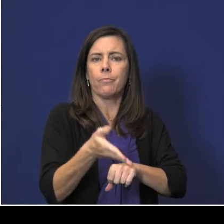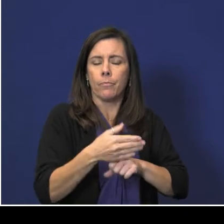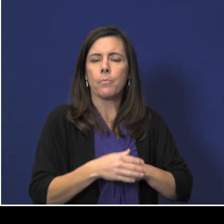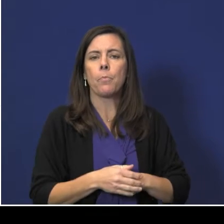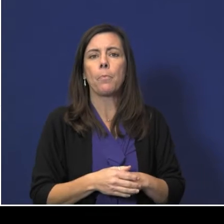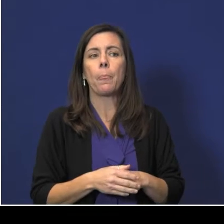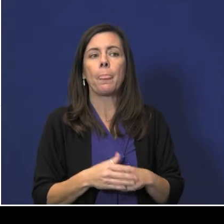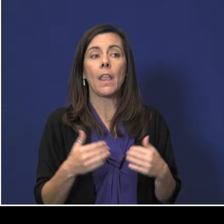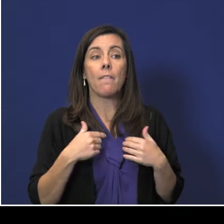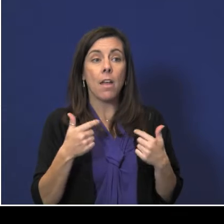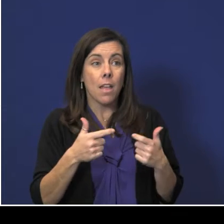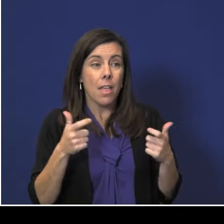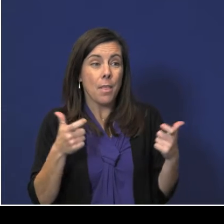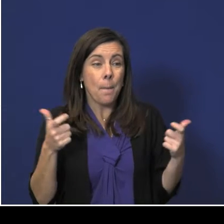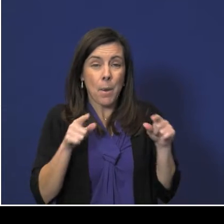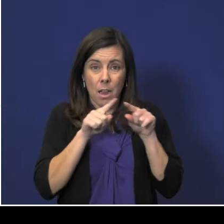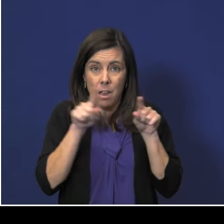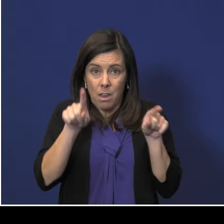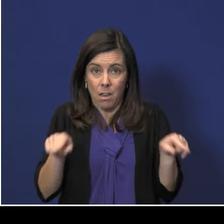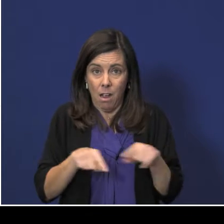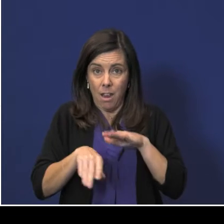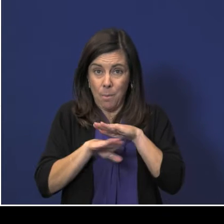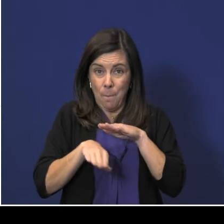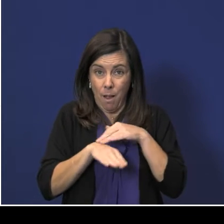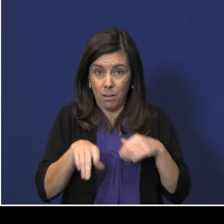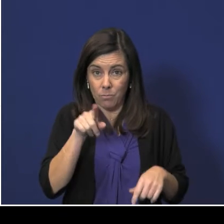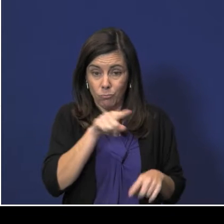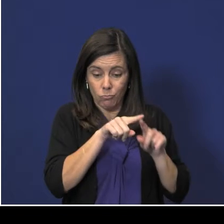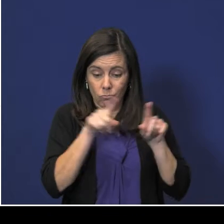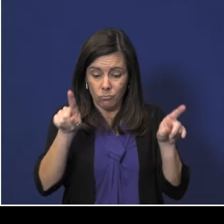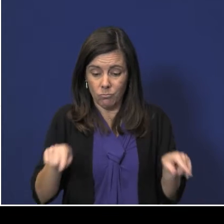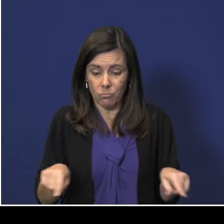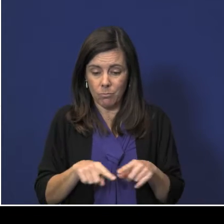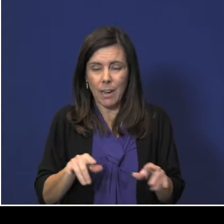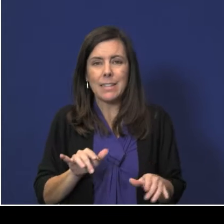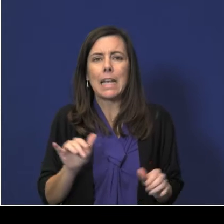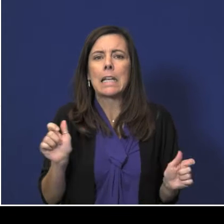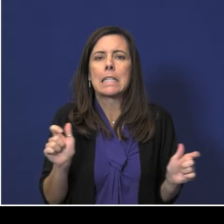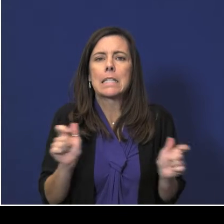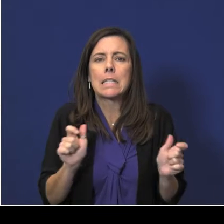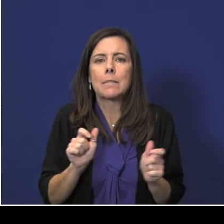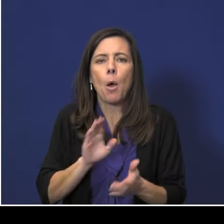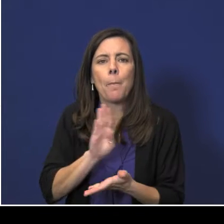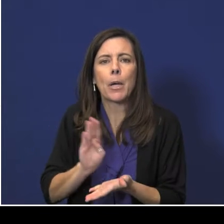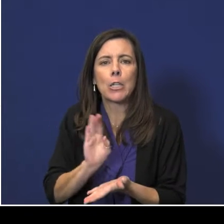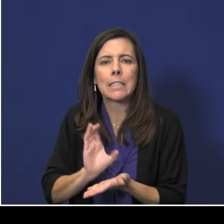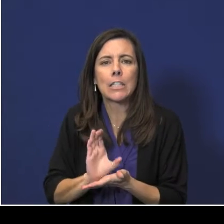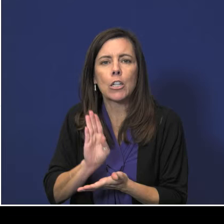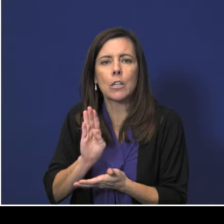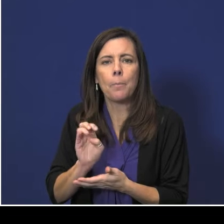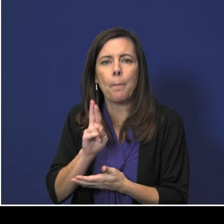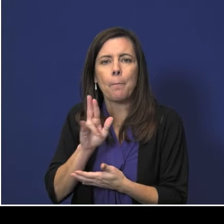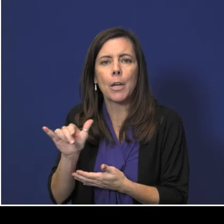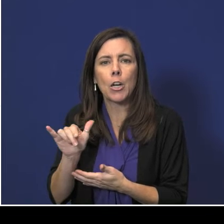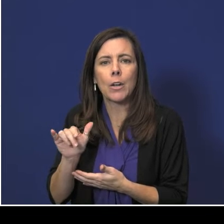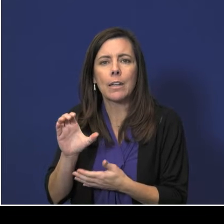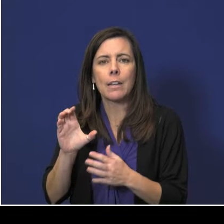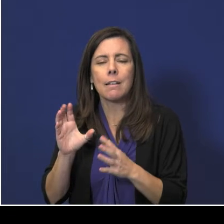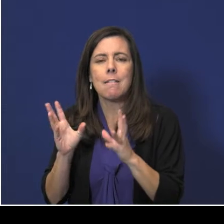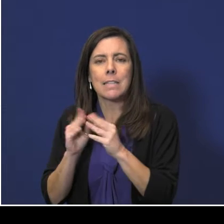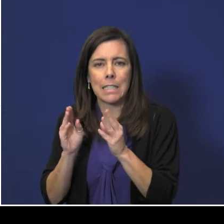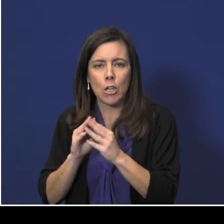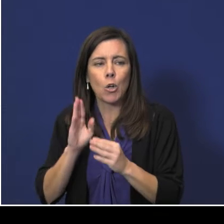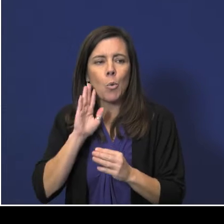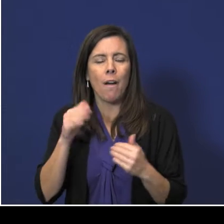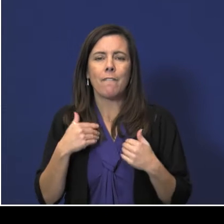big block that you see on the bottom, that's actually going to be almost like a mini Berry Center. It's a new conference center that is going to